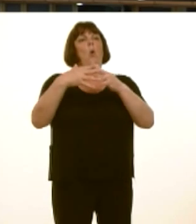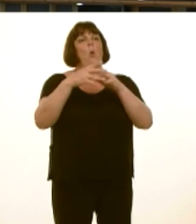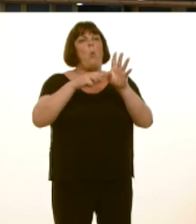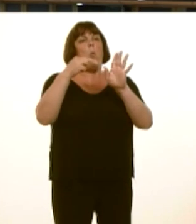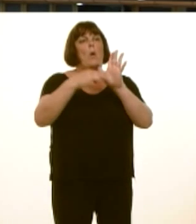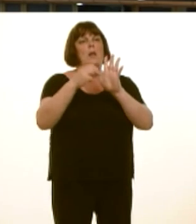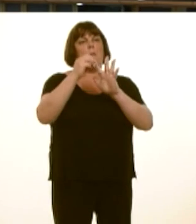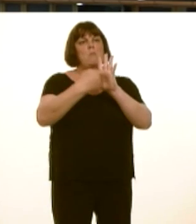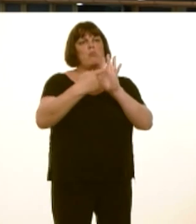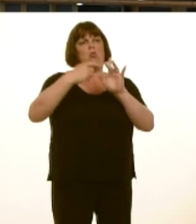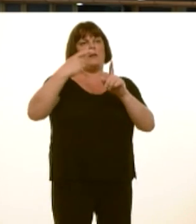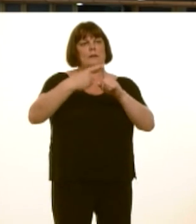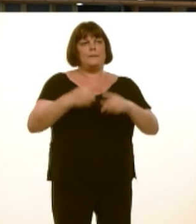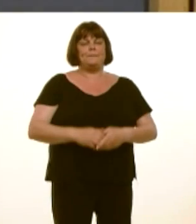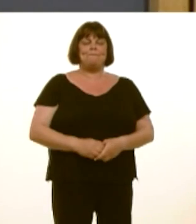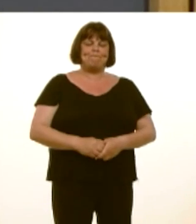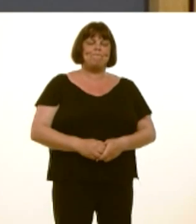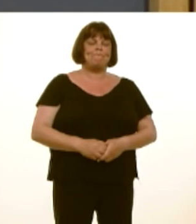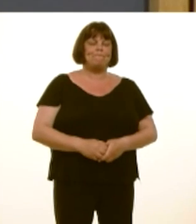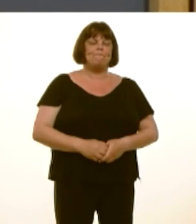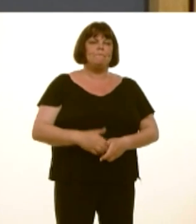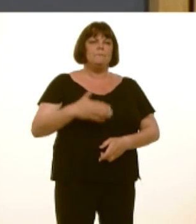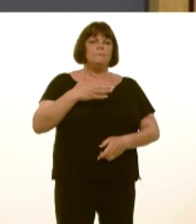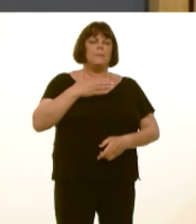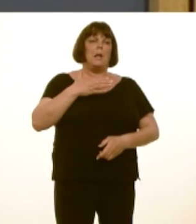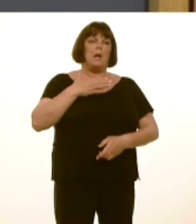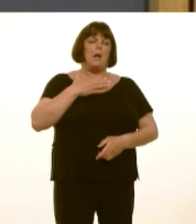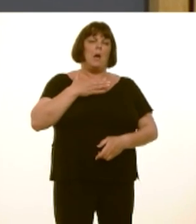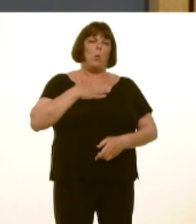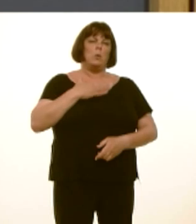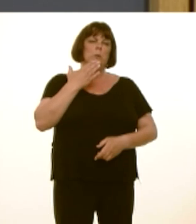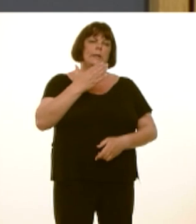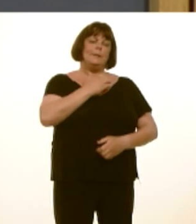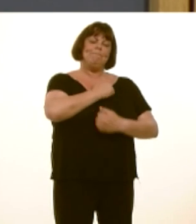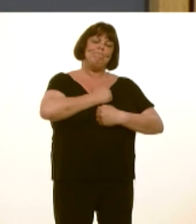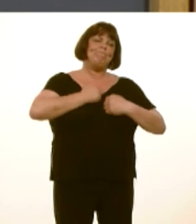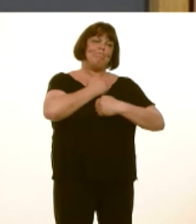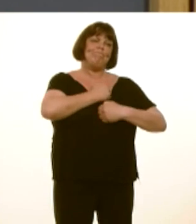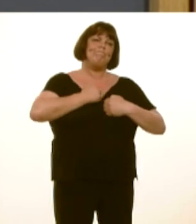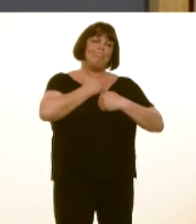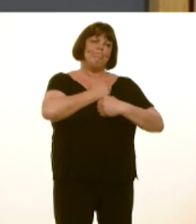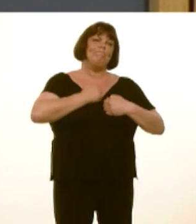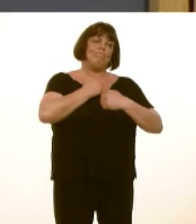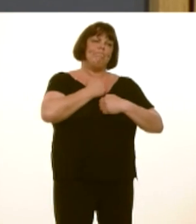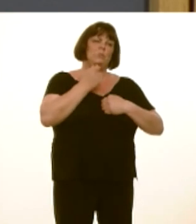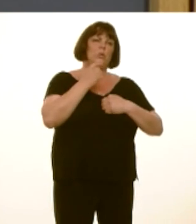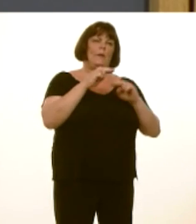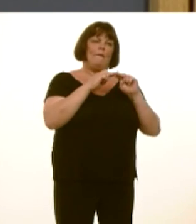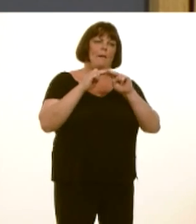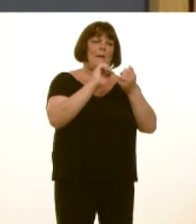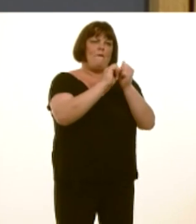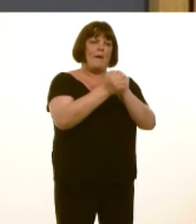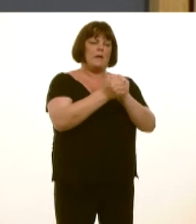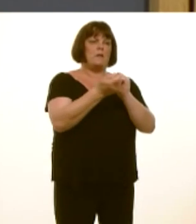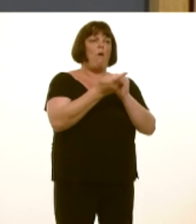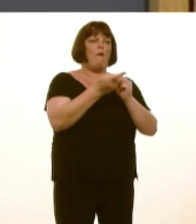Officer. I would like to add my sincere condolences to those already expressed and to the family and friends of my constituent, Trudy Jones, who lived and